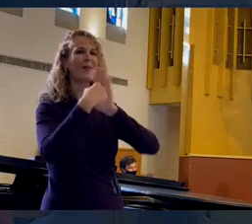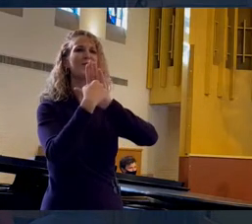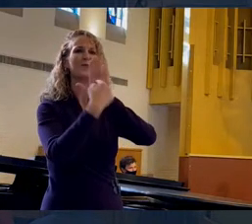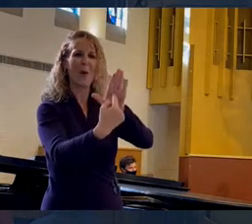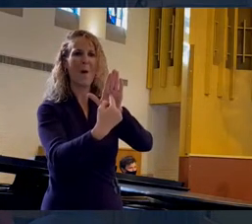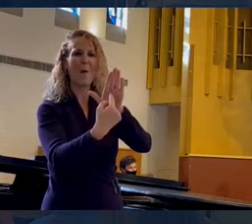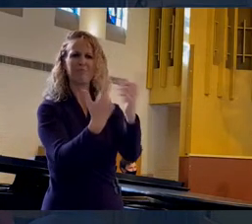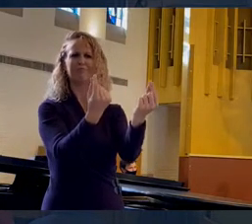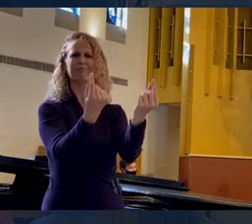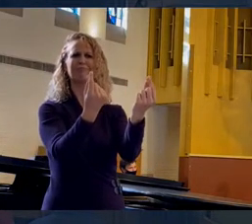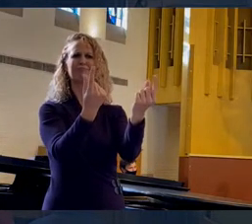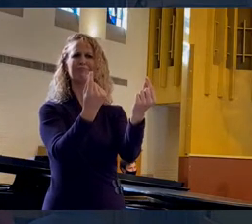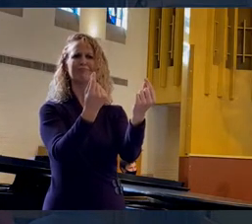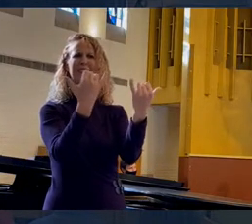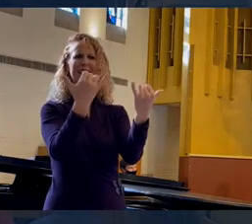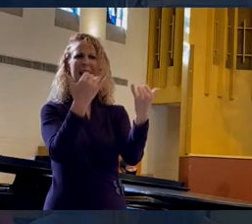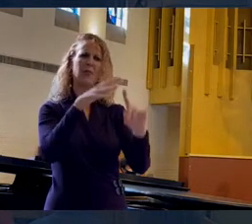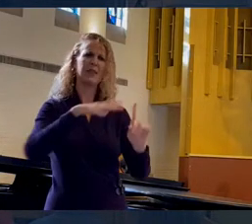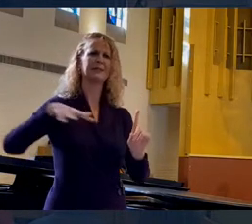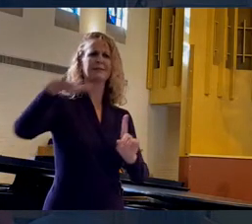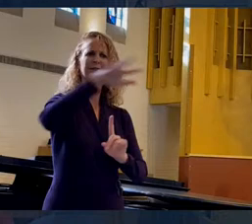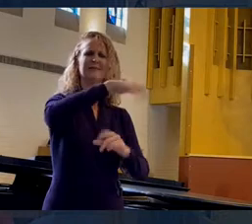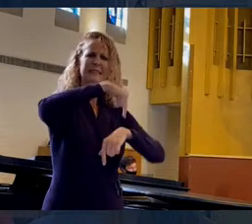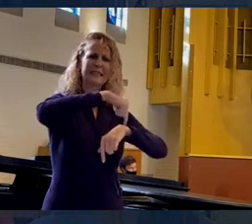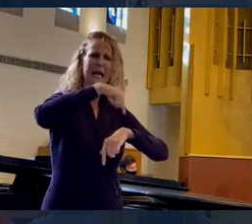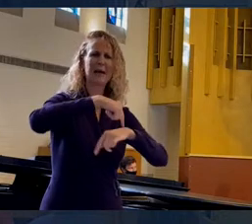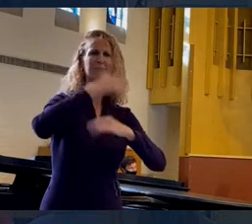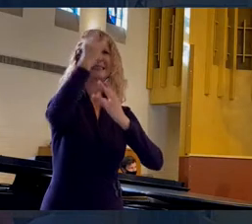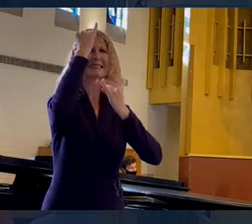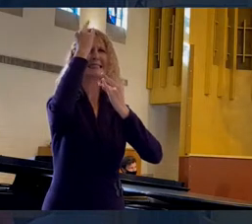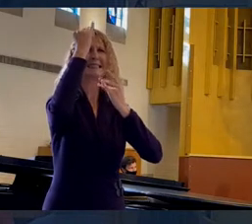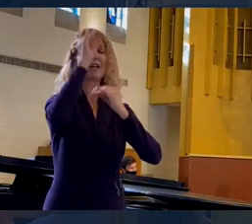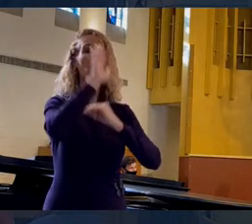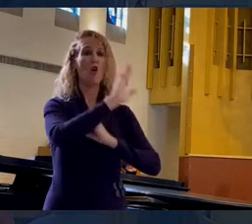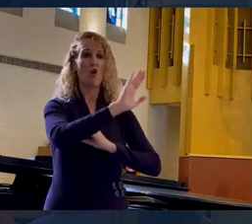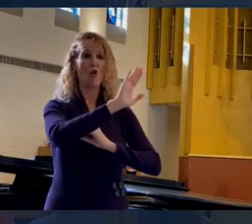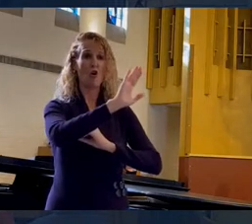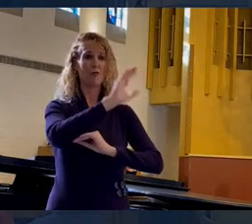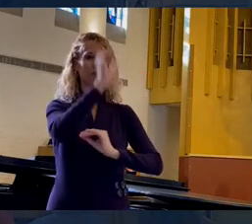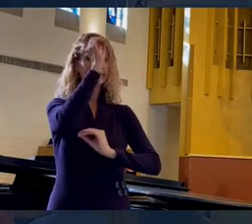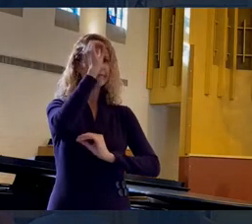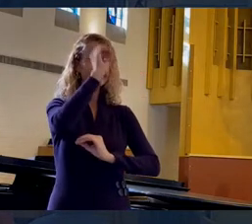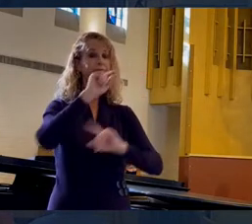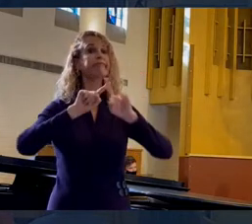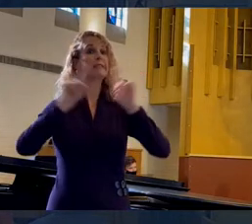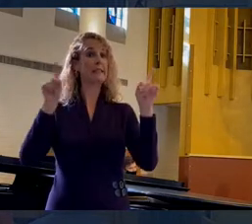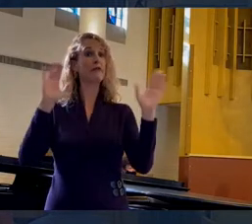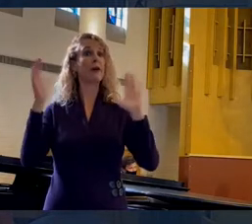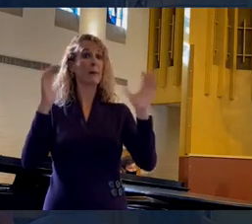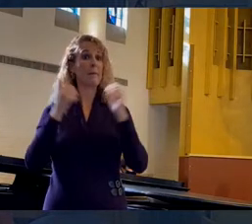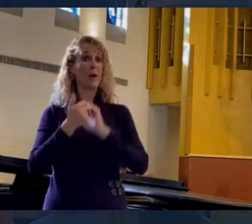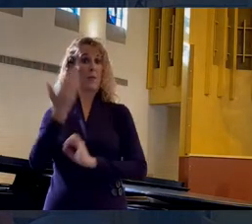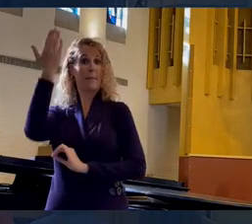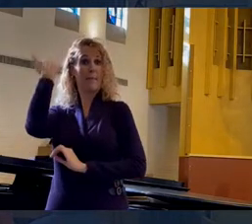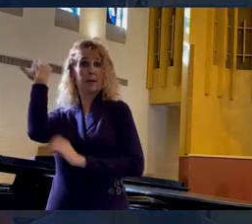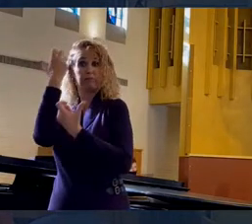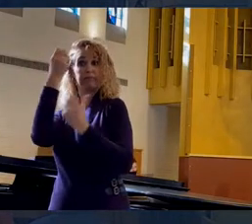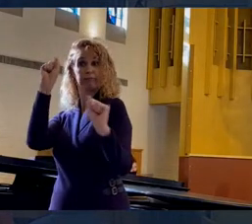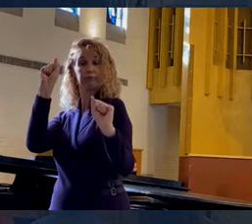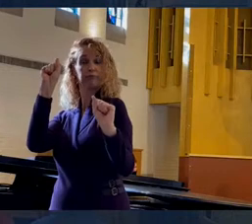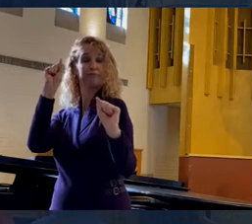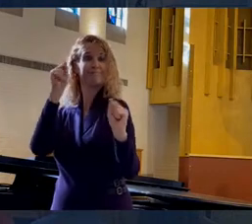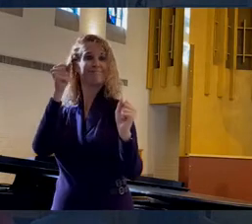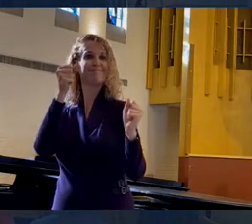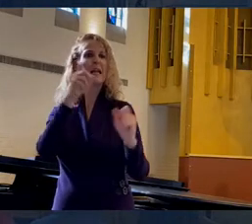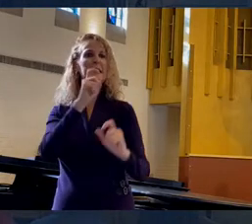us what to do in this contemplation of place today. She'll bring her voice, which is different than voices past, and